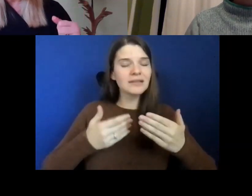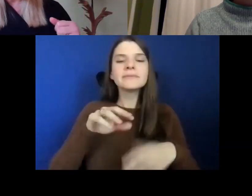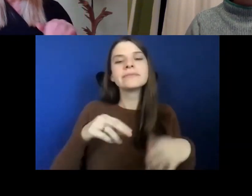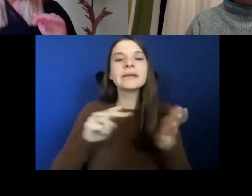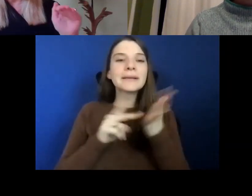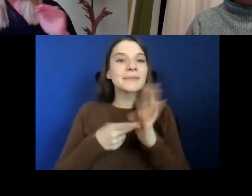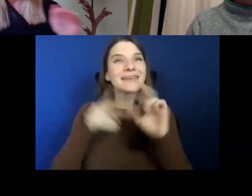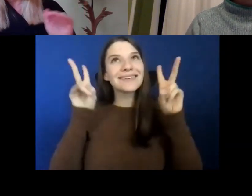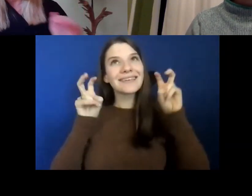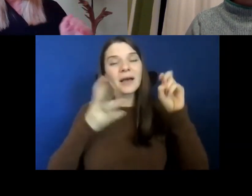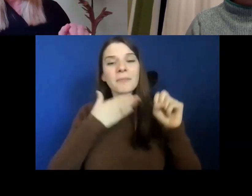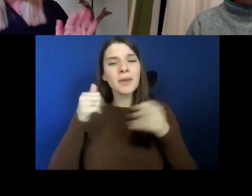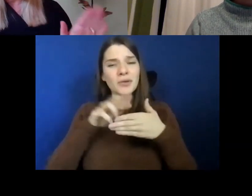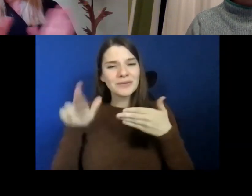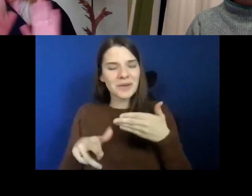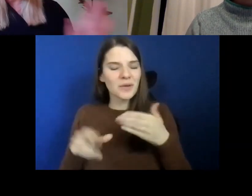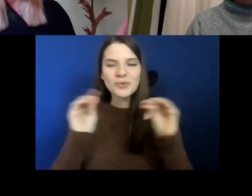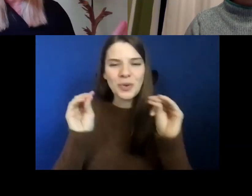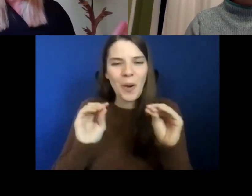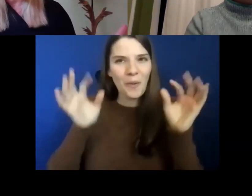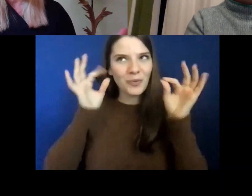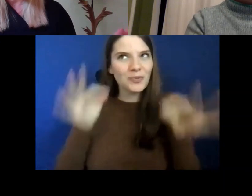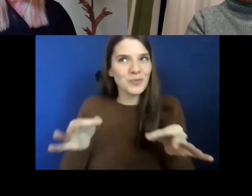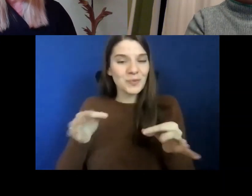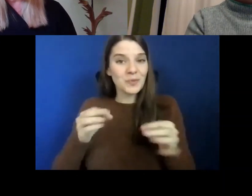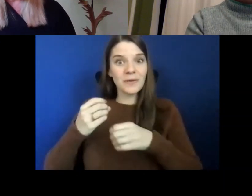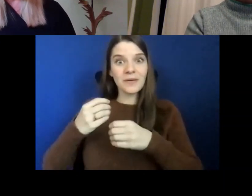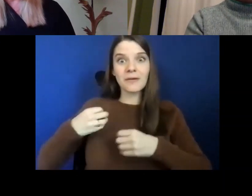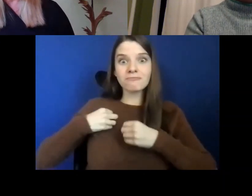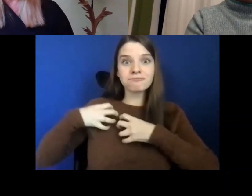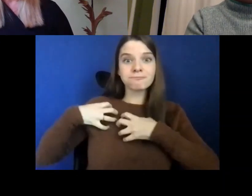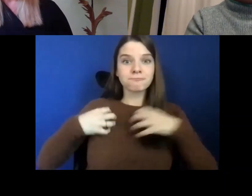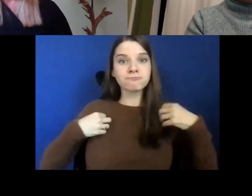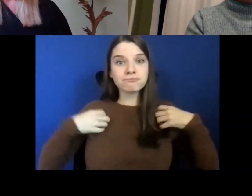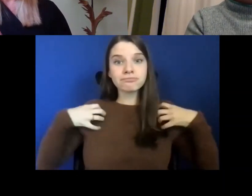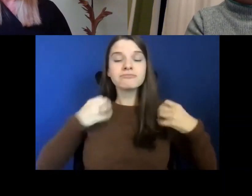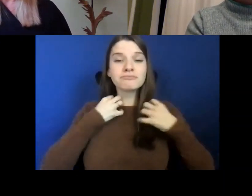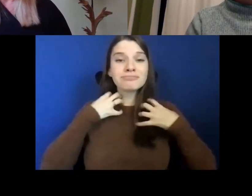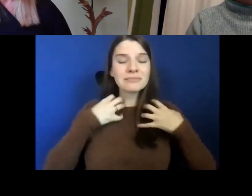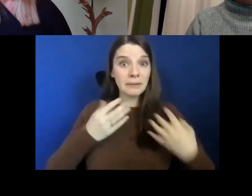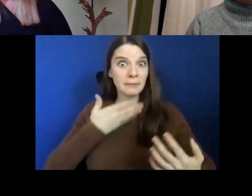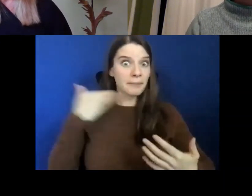better response. Nobody's certain that that's actually a true statement.